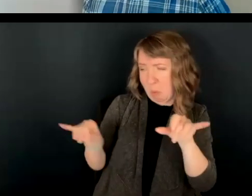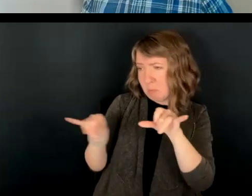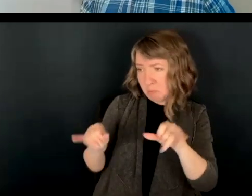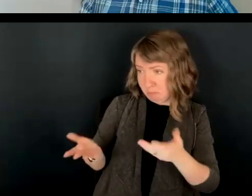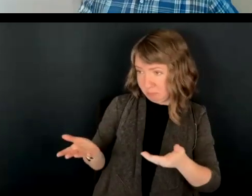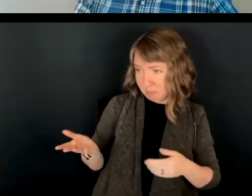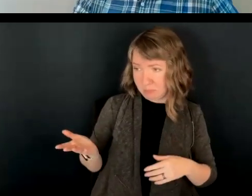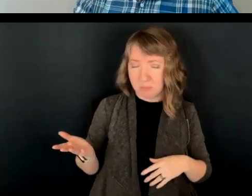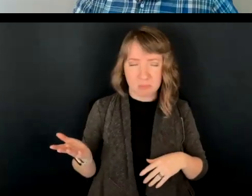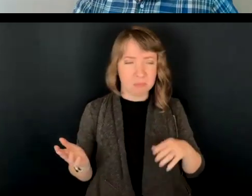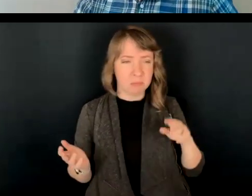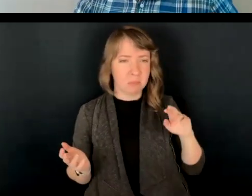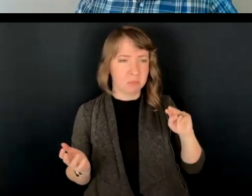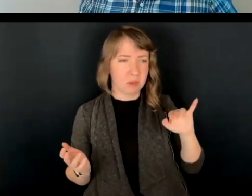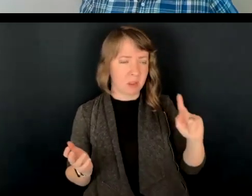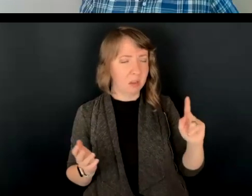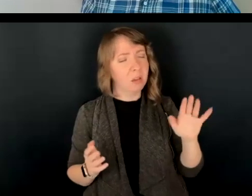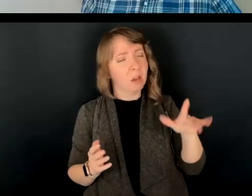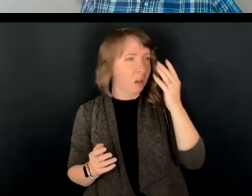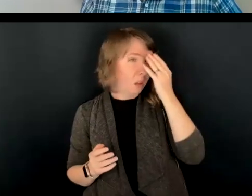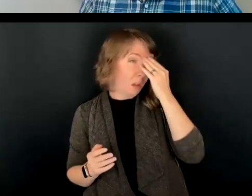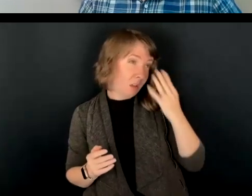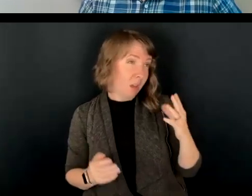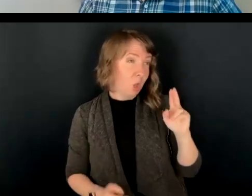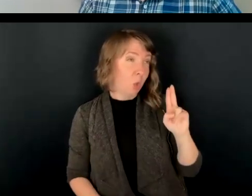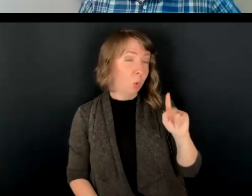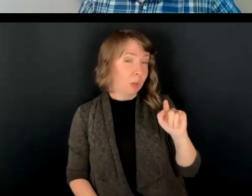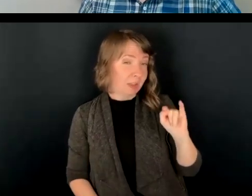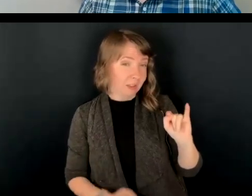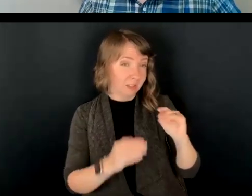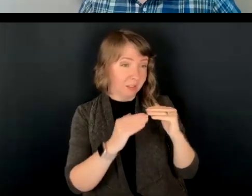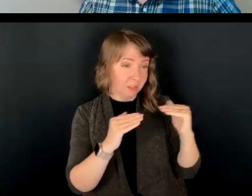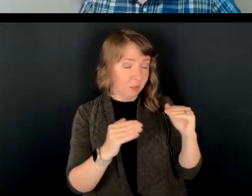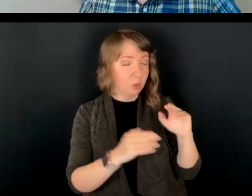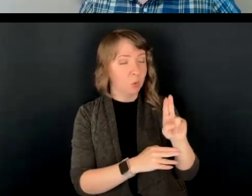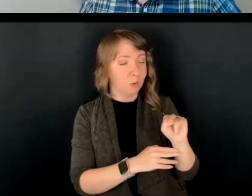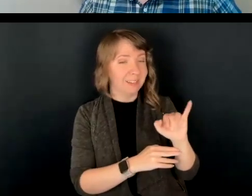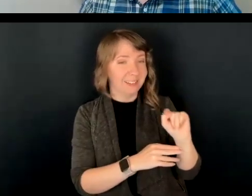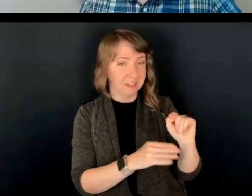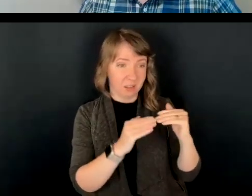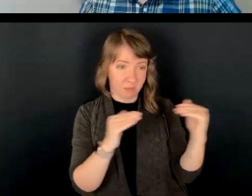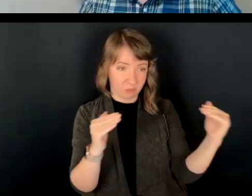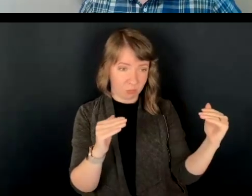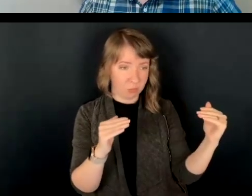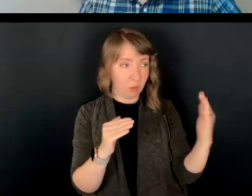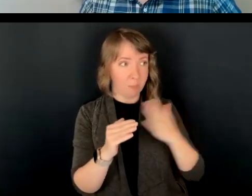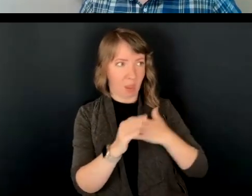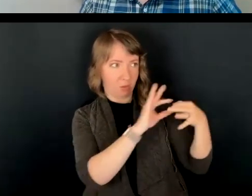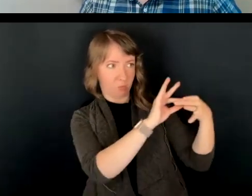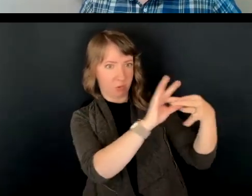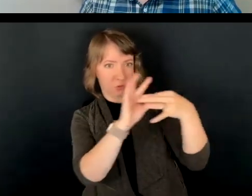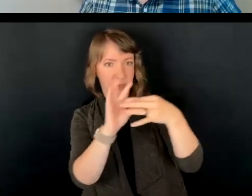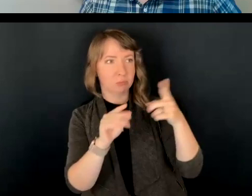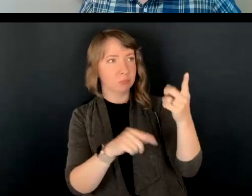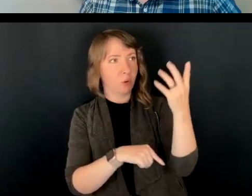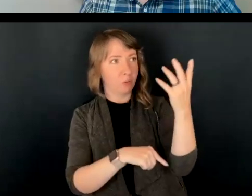guess I'll just say at the unit level, your relationship with the management unit you're working, the forest, the districts, whatever, like they're going to